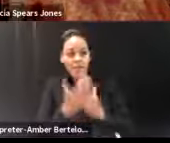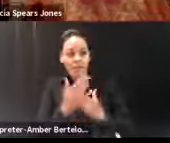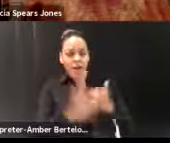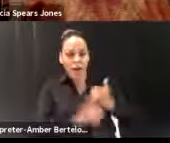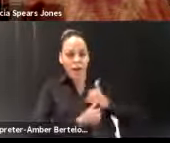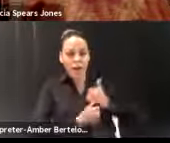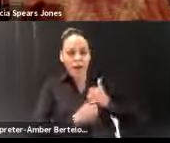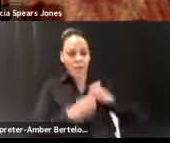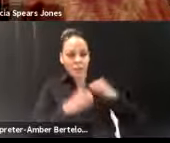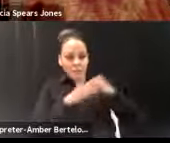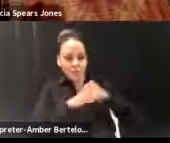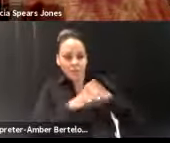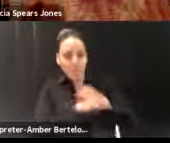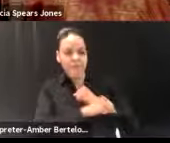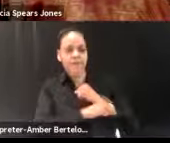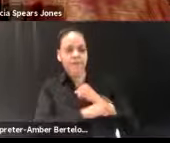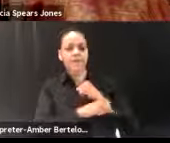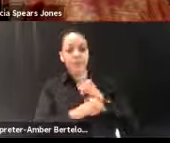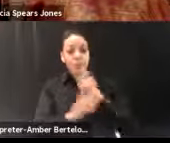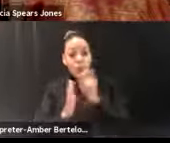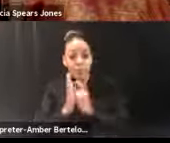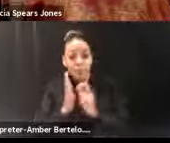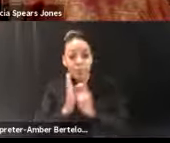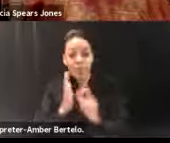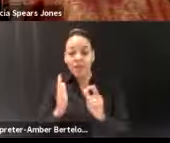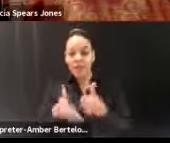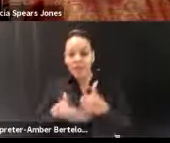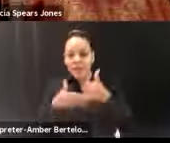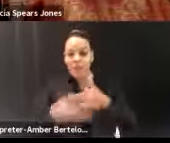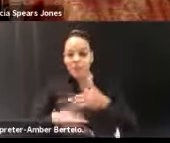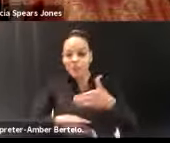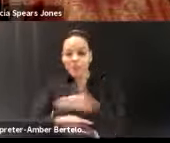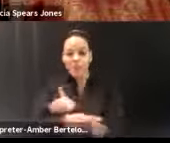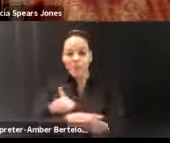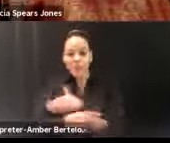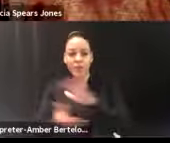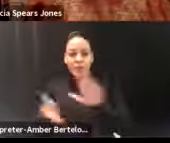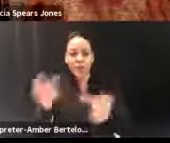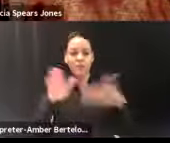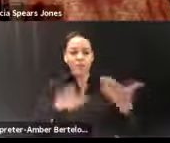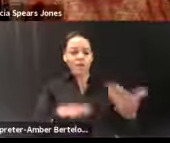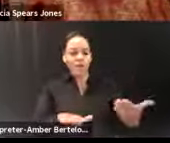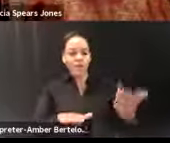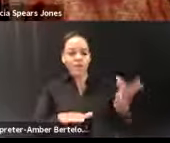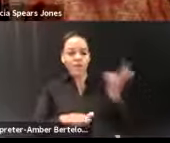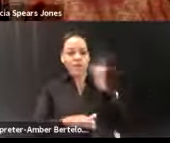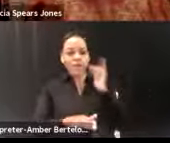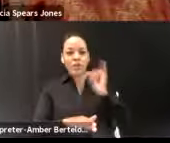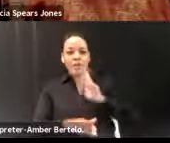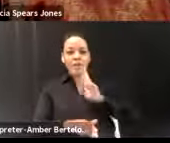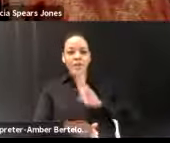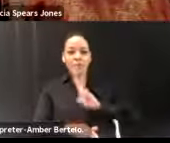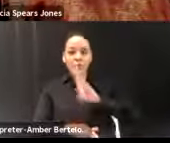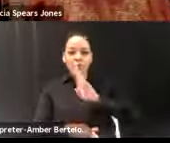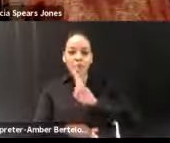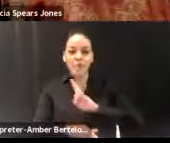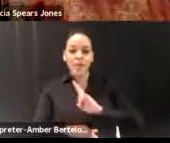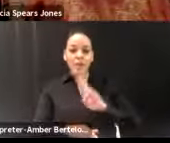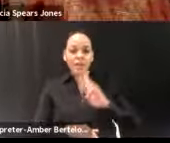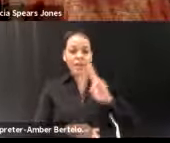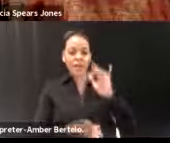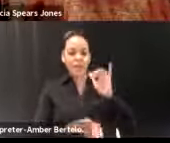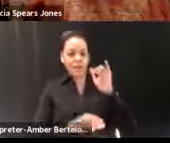pen was mighty, so also their arms. Death is the shadow twin, the one remaining in the